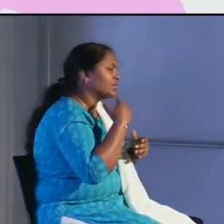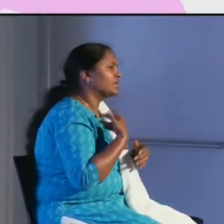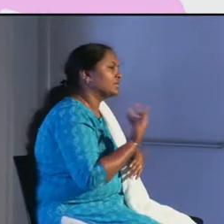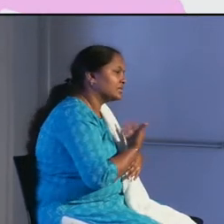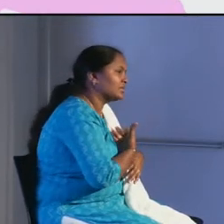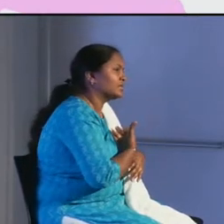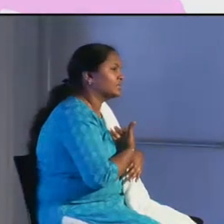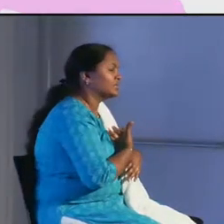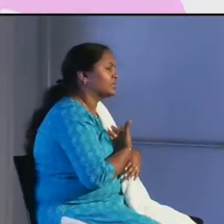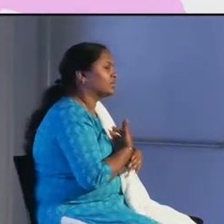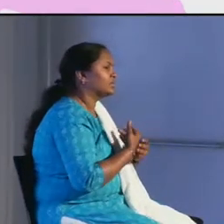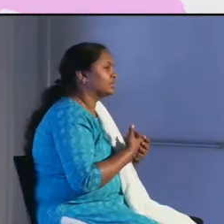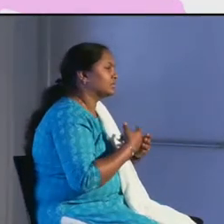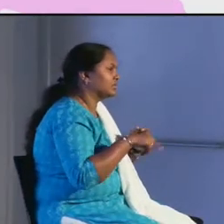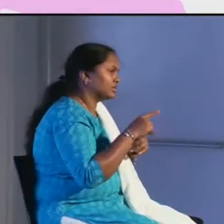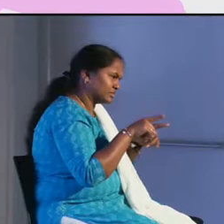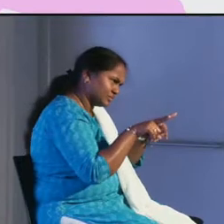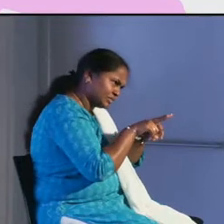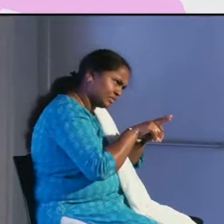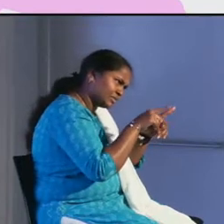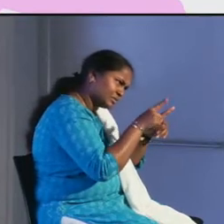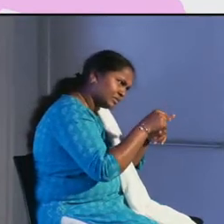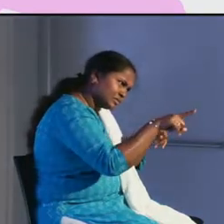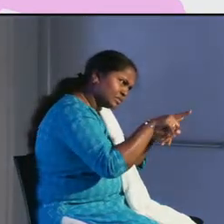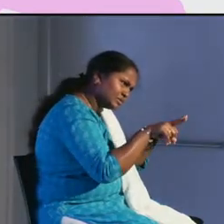Will you do the same?